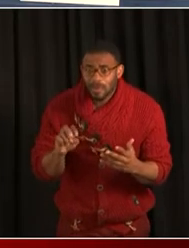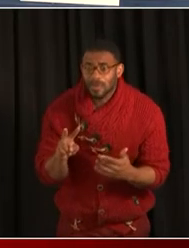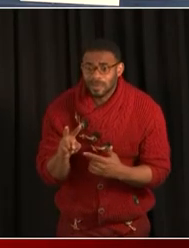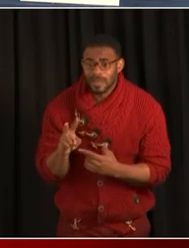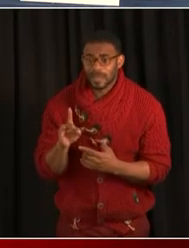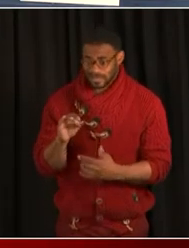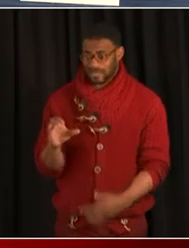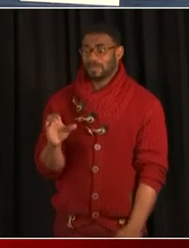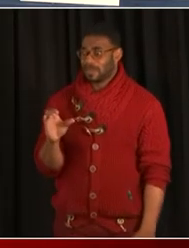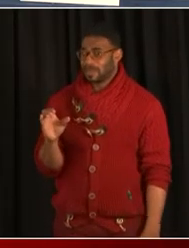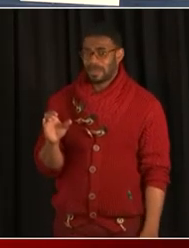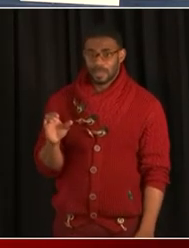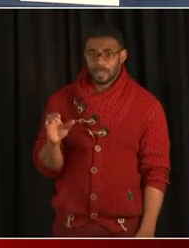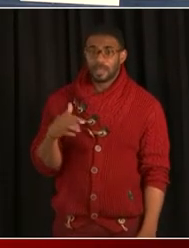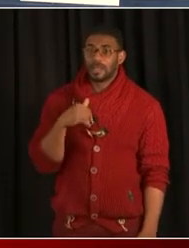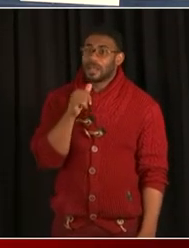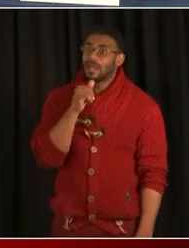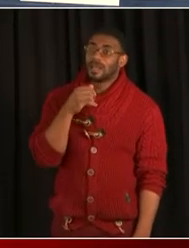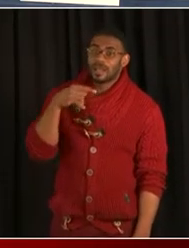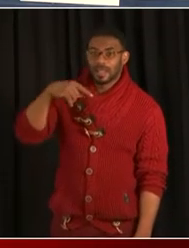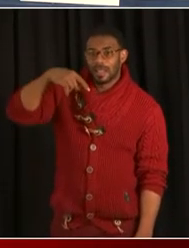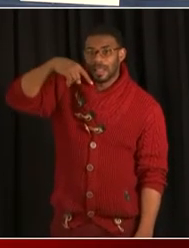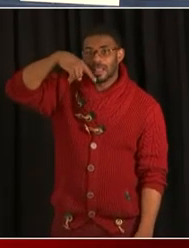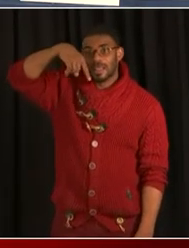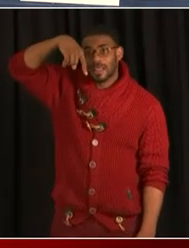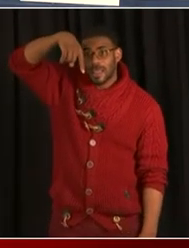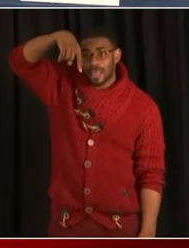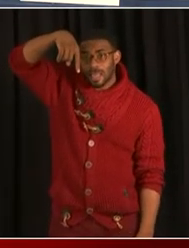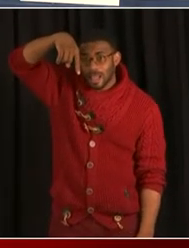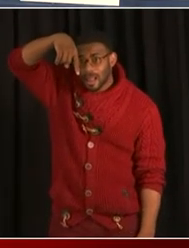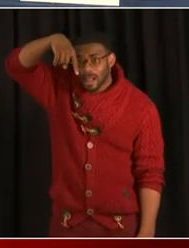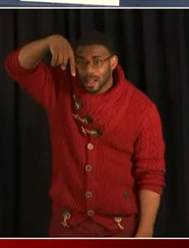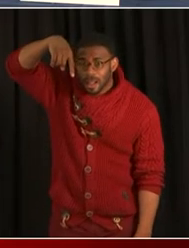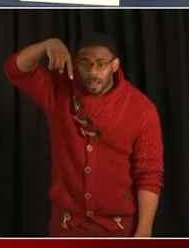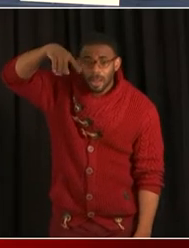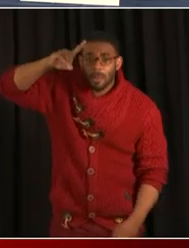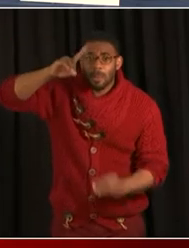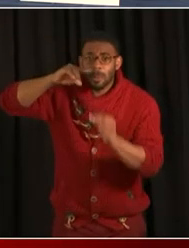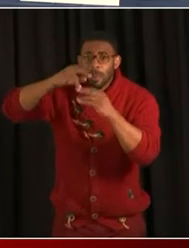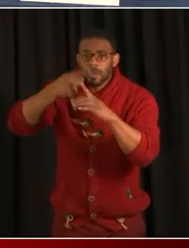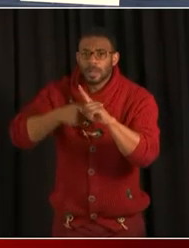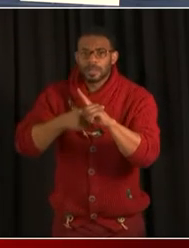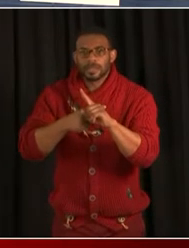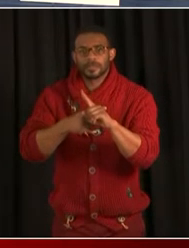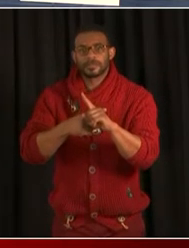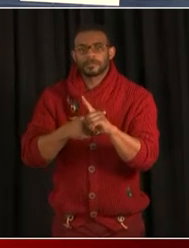It's just like, no, we're going to hold this carrot in front of you. Just hold on one more month.